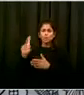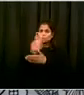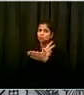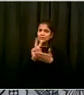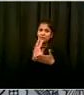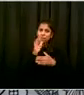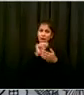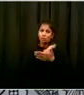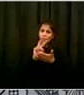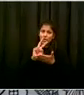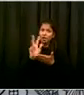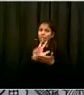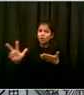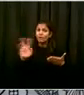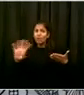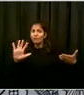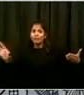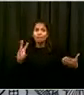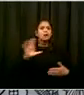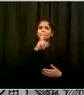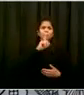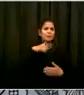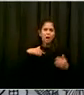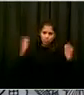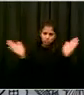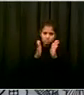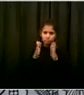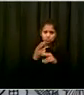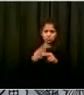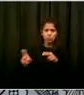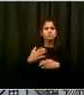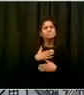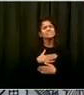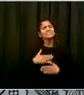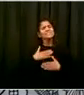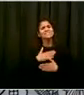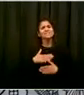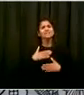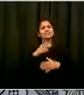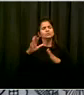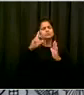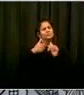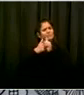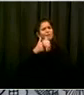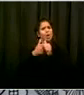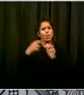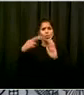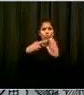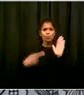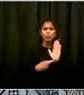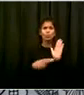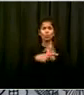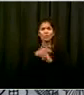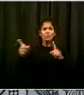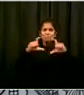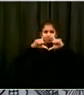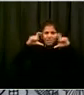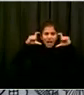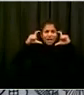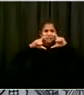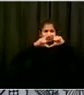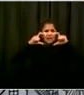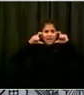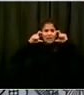overcome this quickly if we work together. This can only be a matter of weeks. And then we have to continue to learn from this experience,